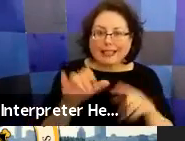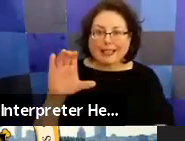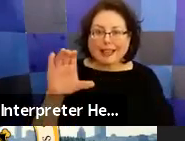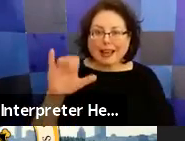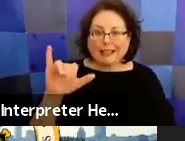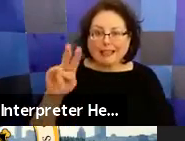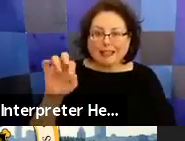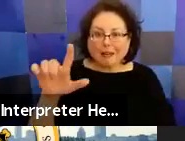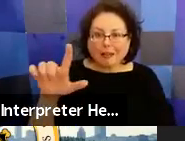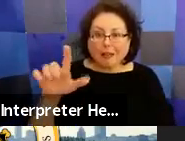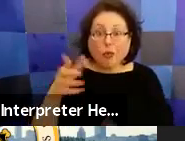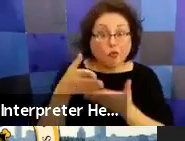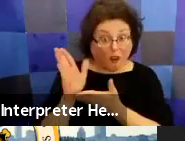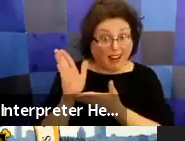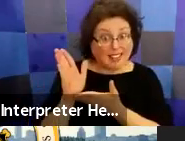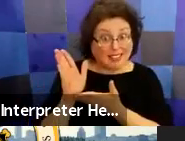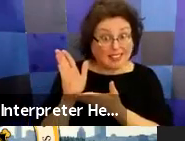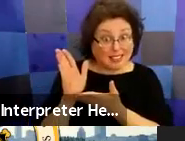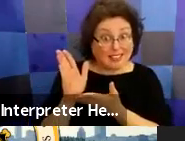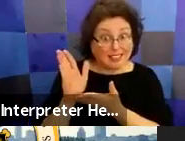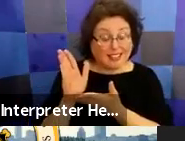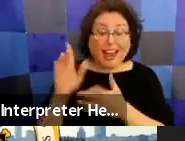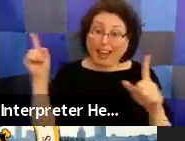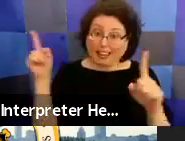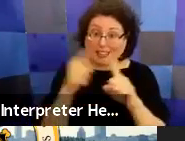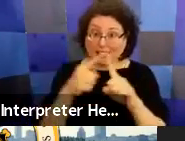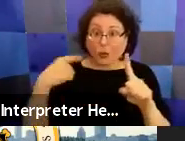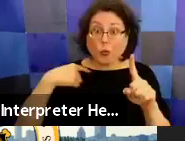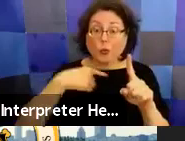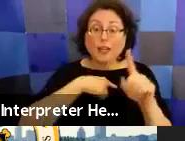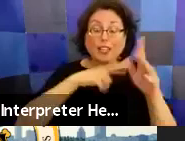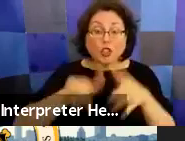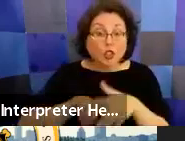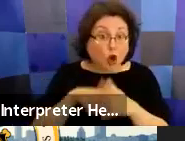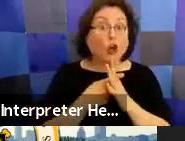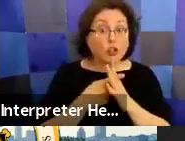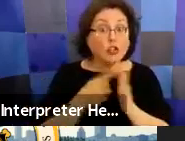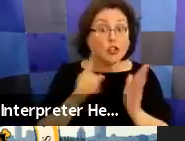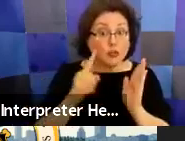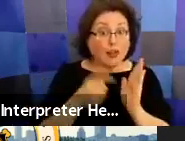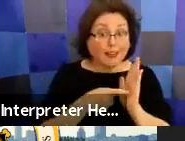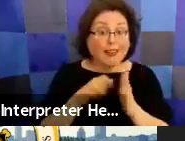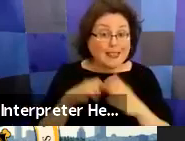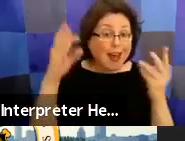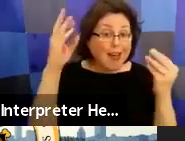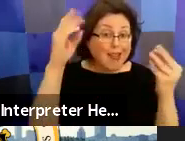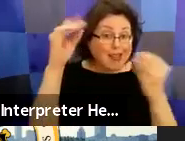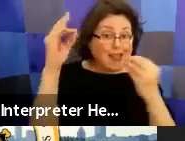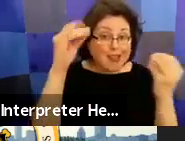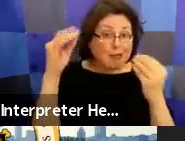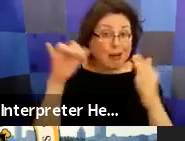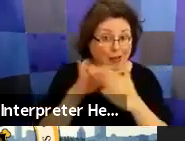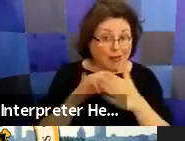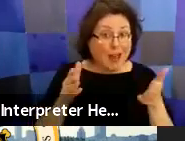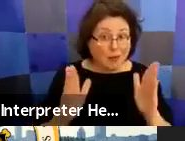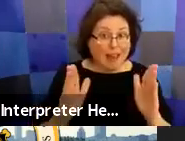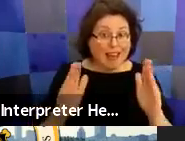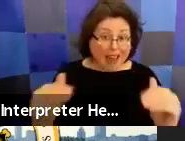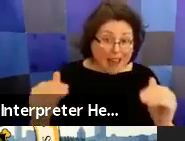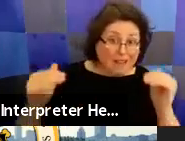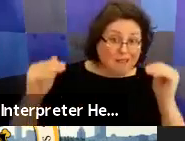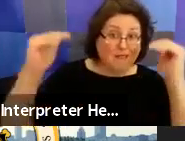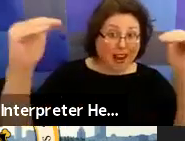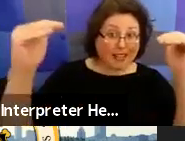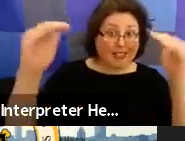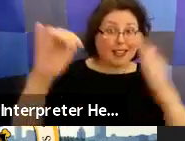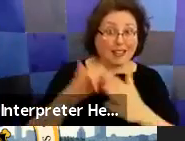right. And until we start, you know, thinking about it in this way and advancing that narrative,